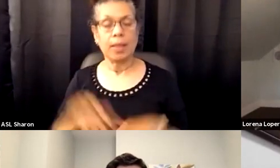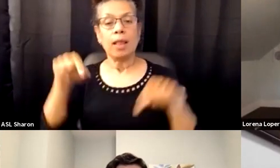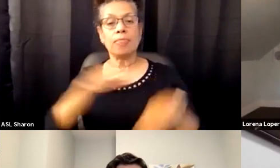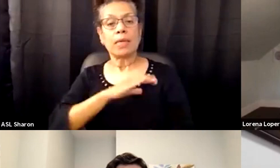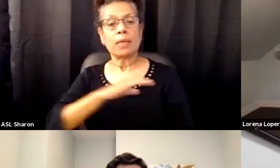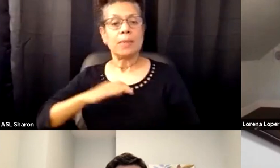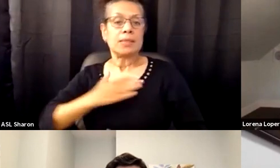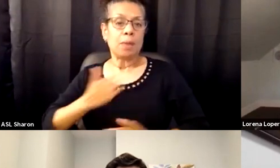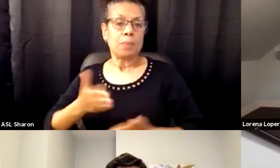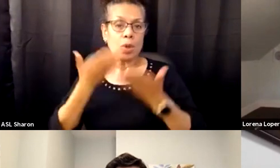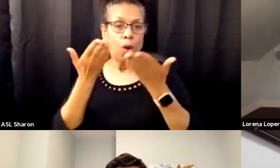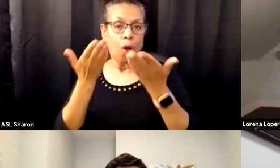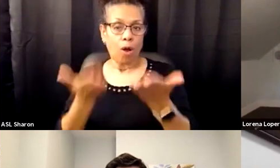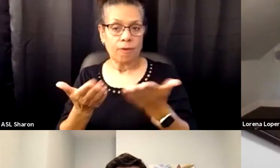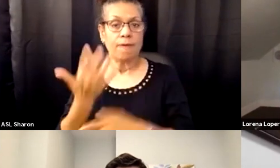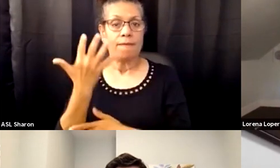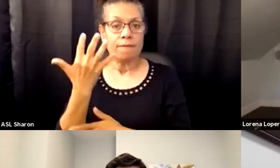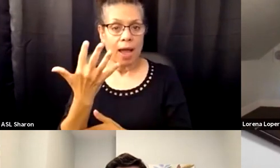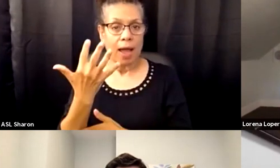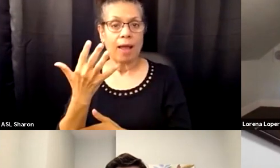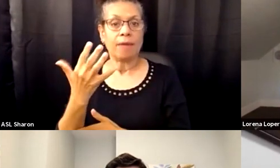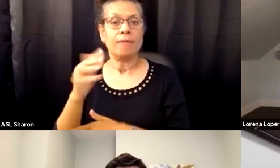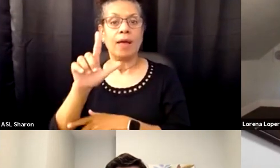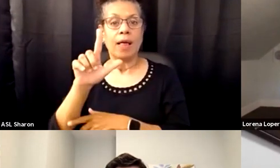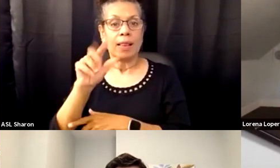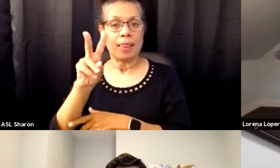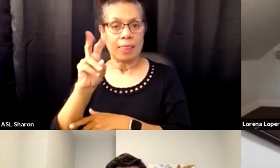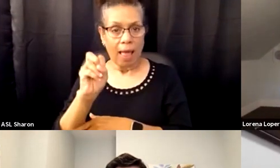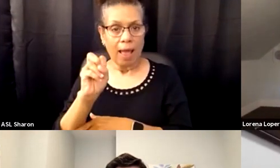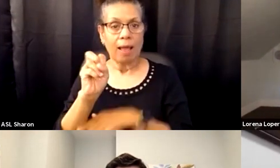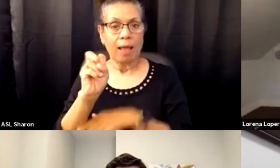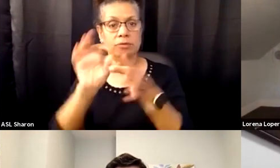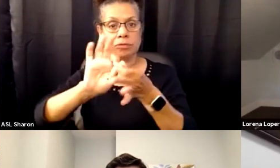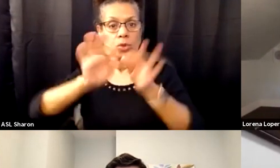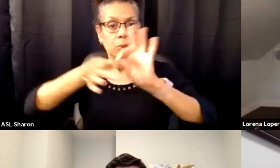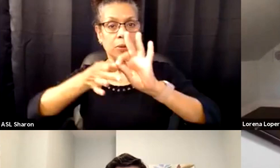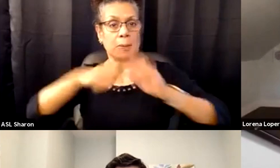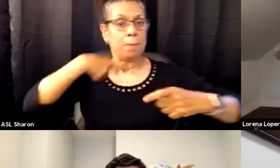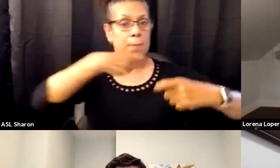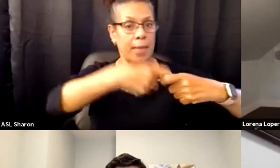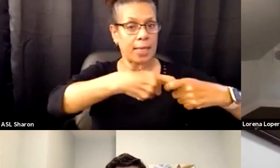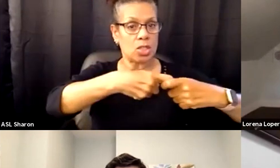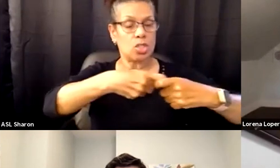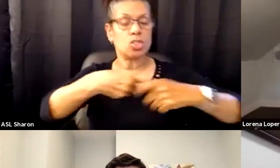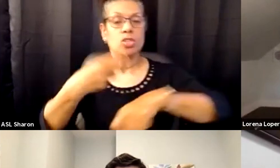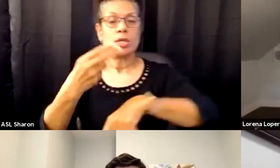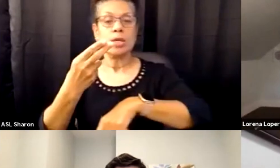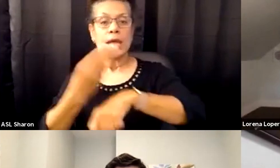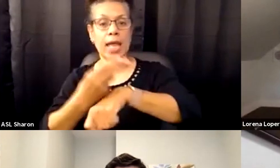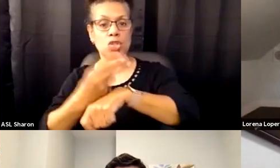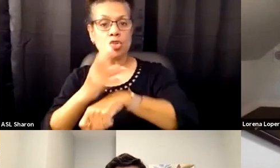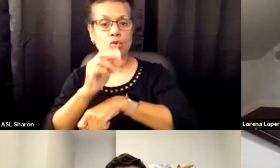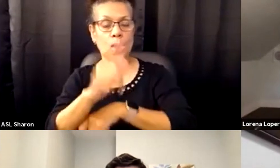offering five live simultaneous interpretation in spanish haitian creole